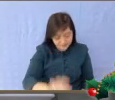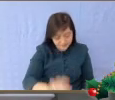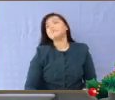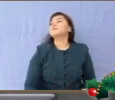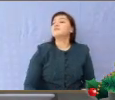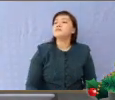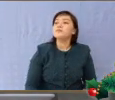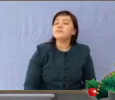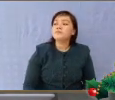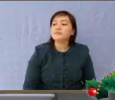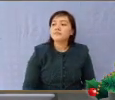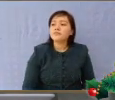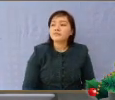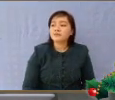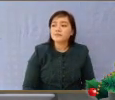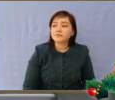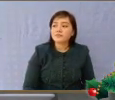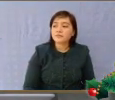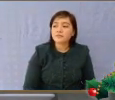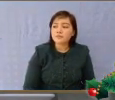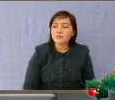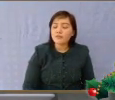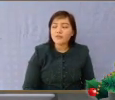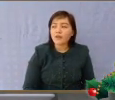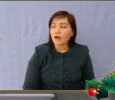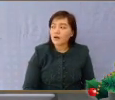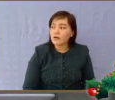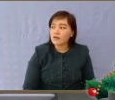magpipiesta sa kalagitnaan ng kanyang mga kaaway?